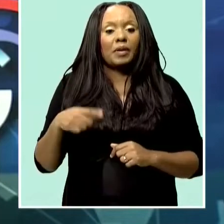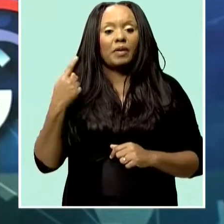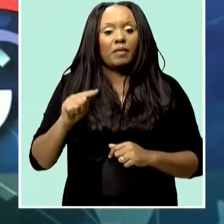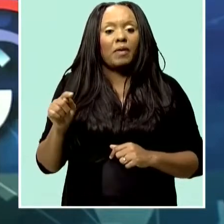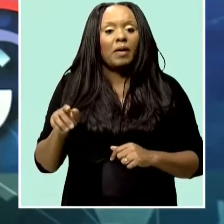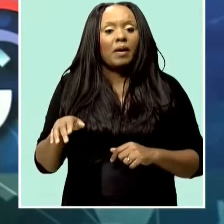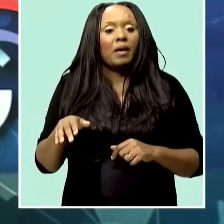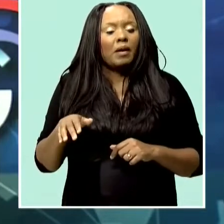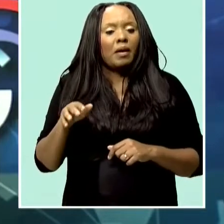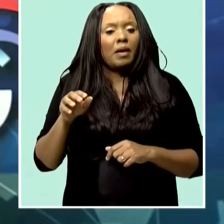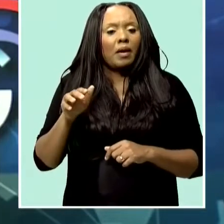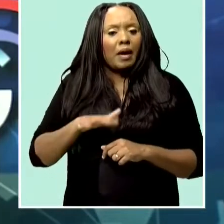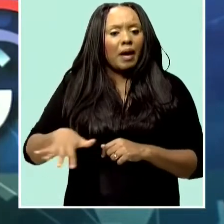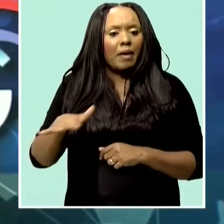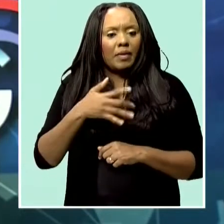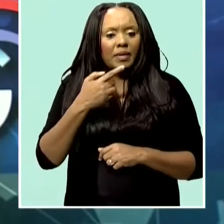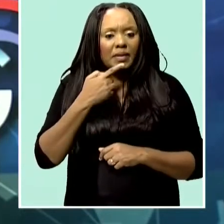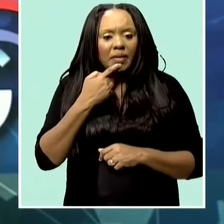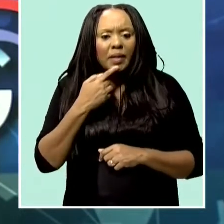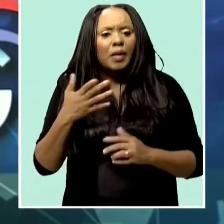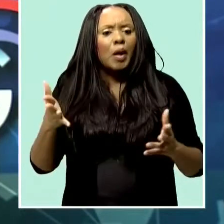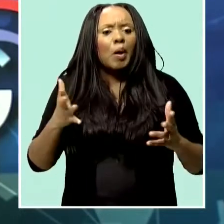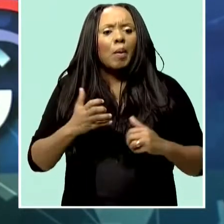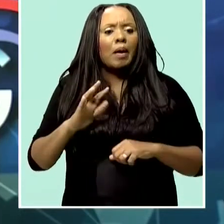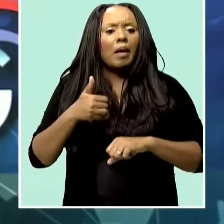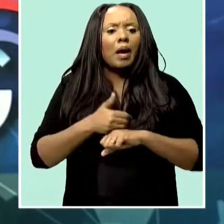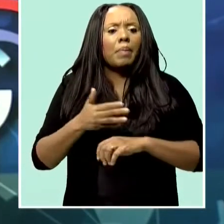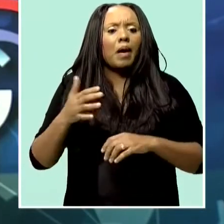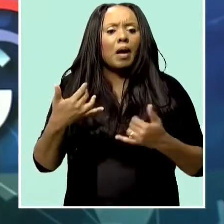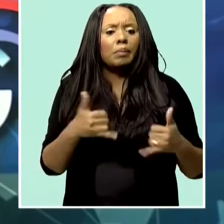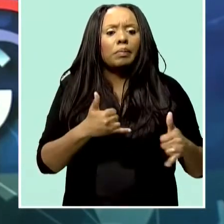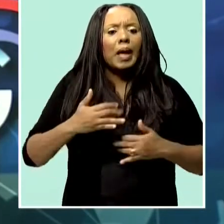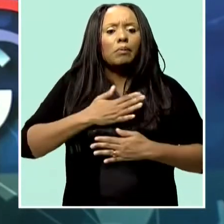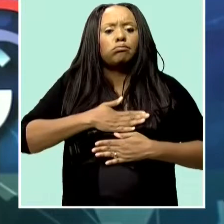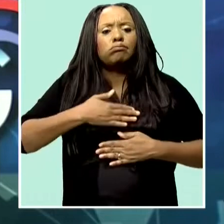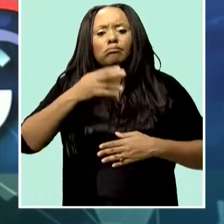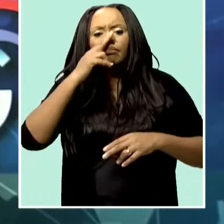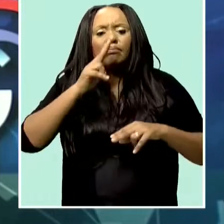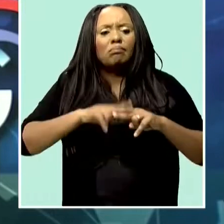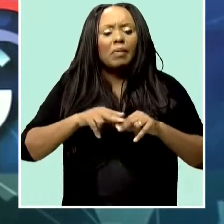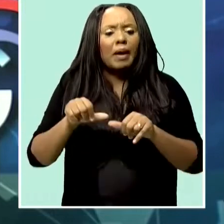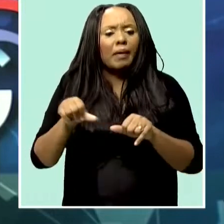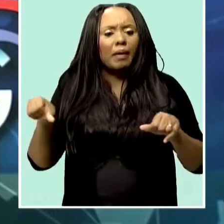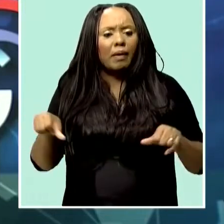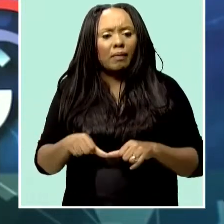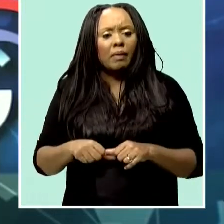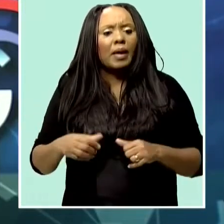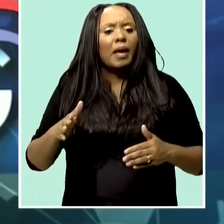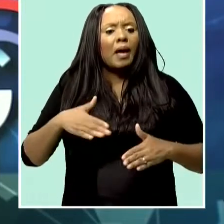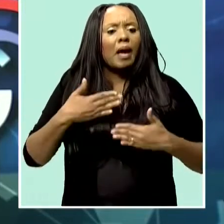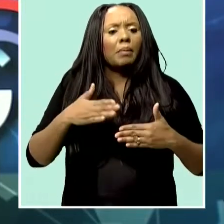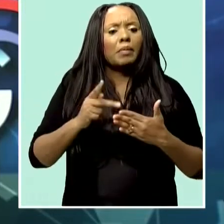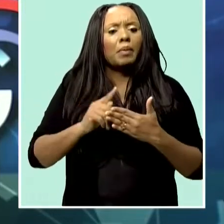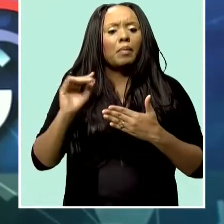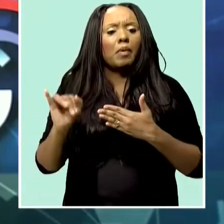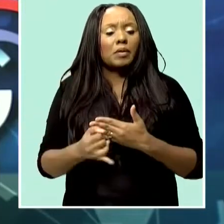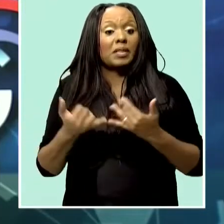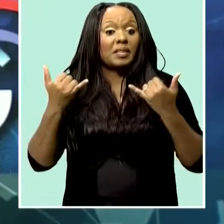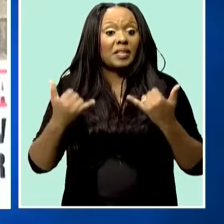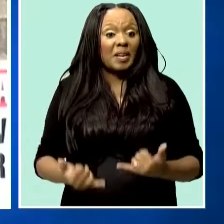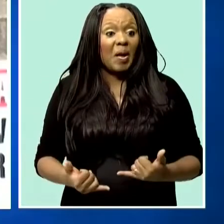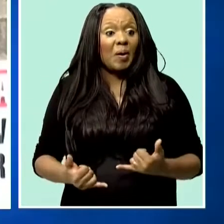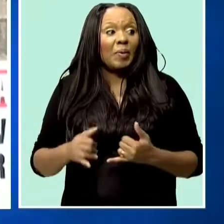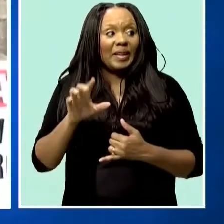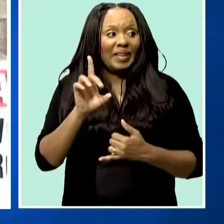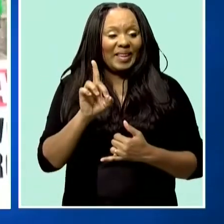journey began in Ferniehurst by creating a recreational area, and he's happy to be able to extend the project to Deacons Farm. To